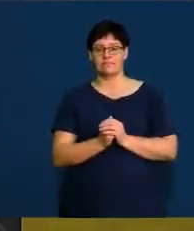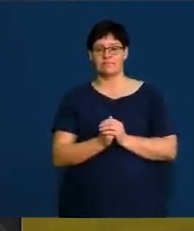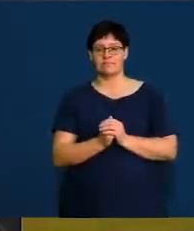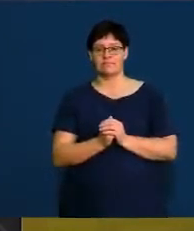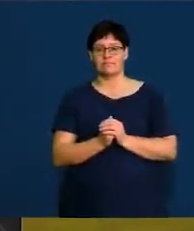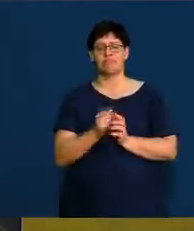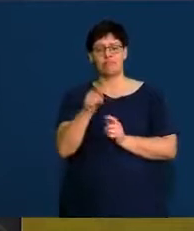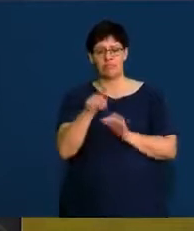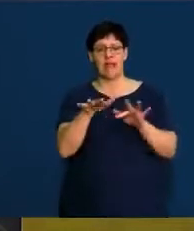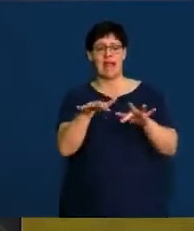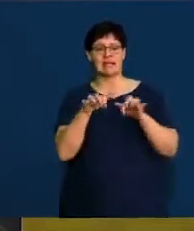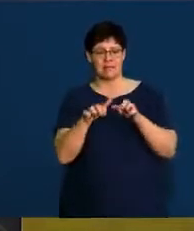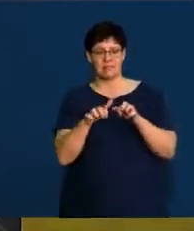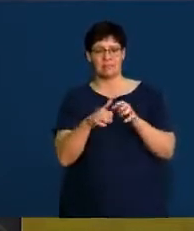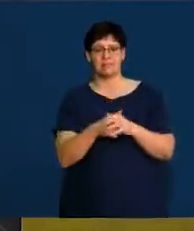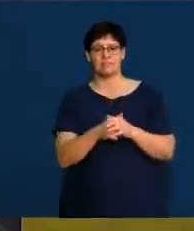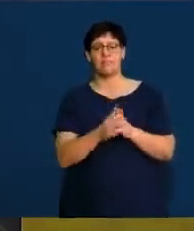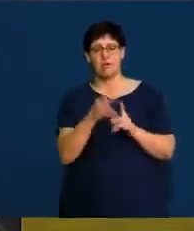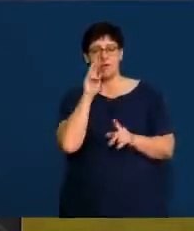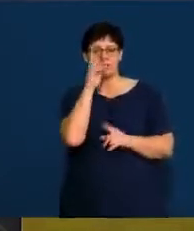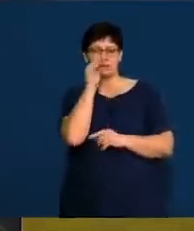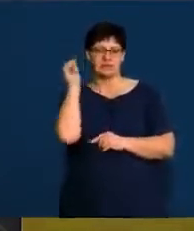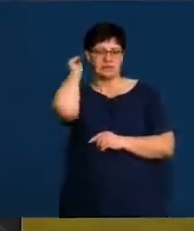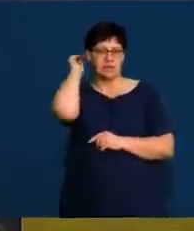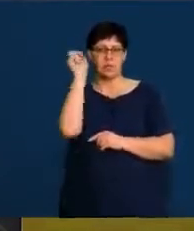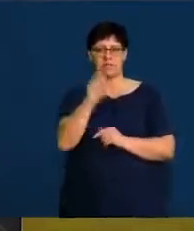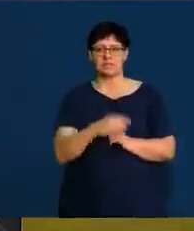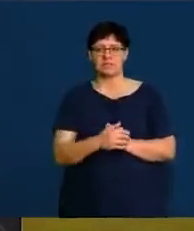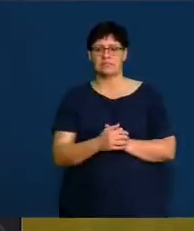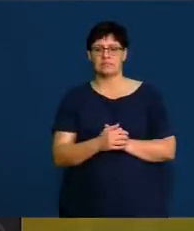In this examination, note the following, that